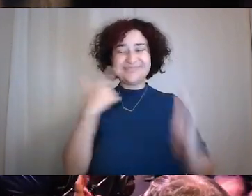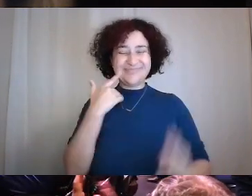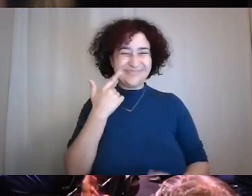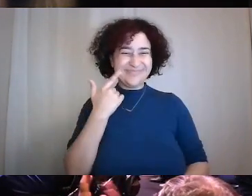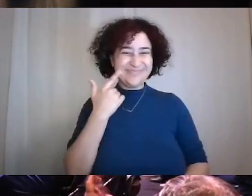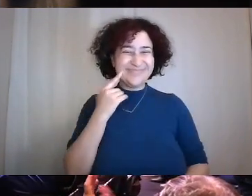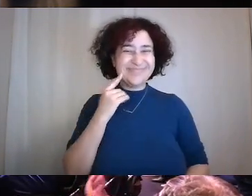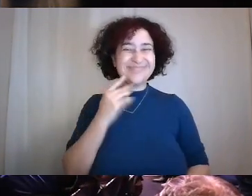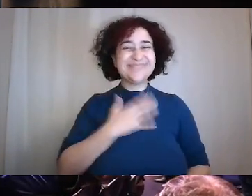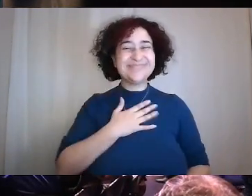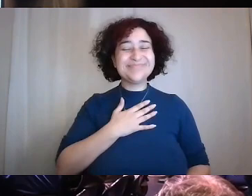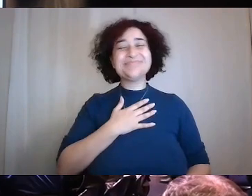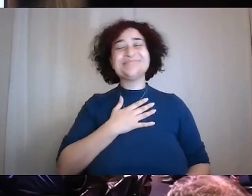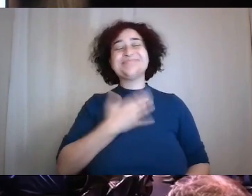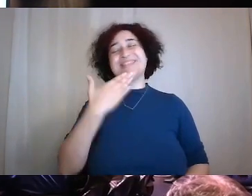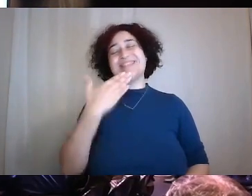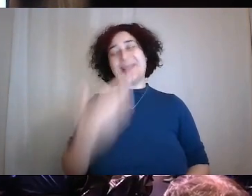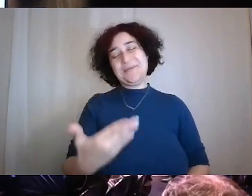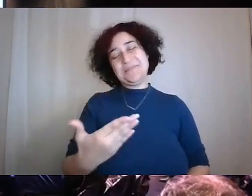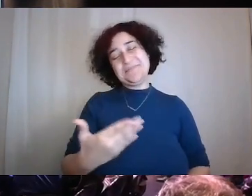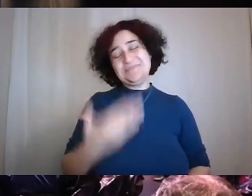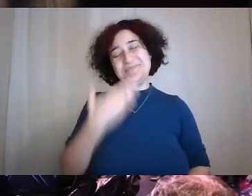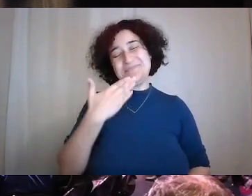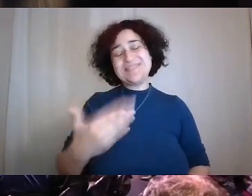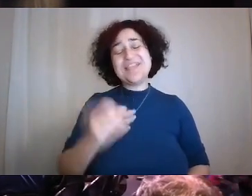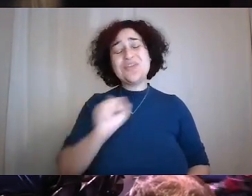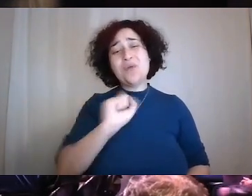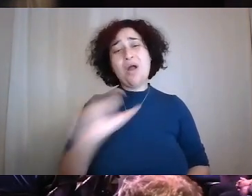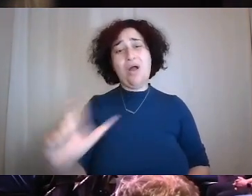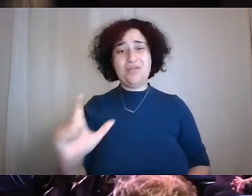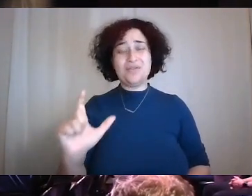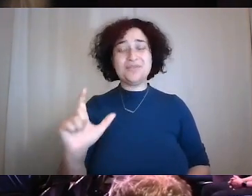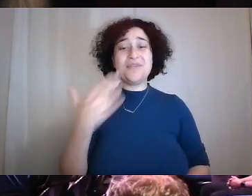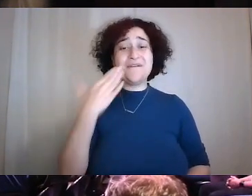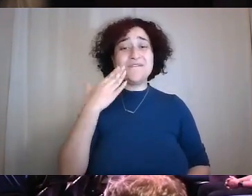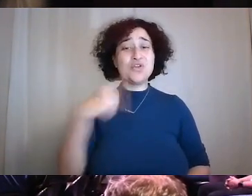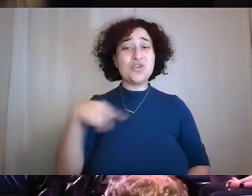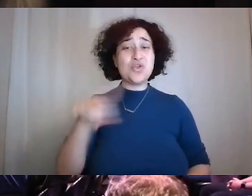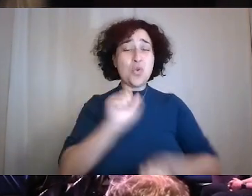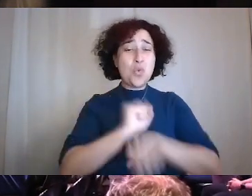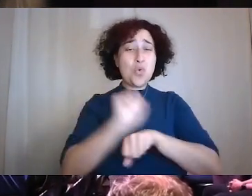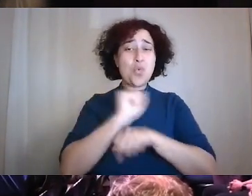Thank you. Thank you all for your work and commitment to the LTC.